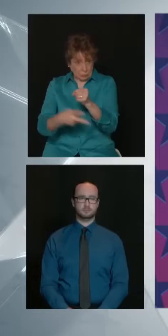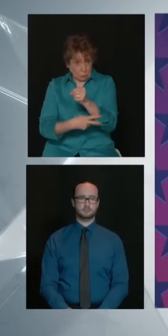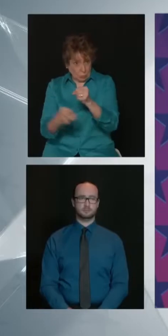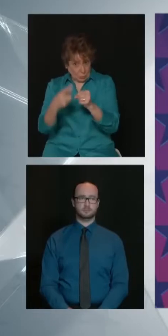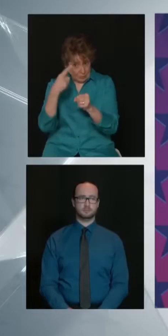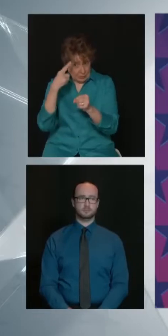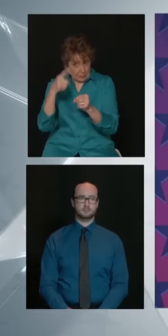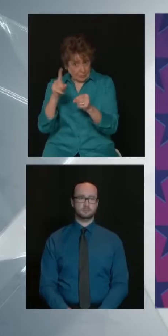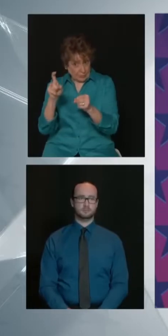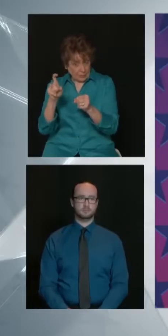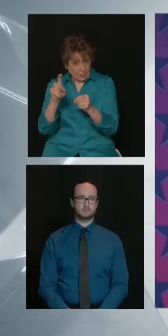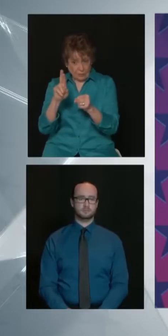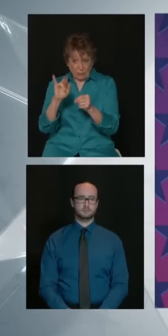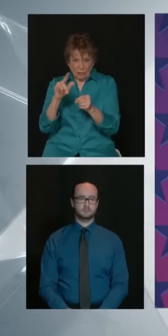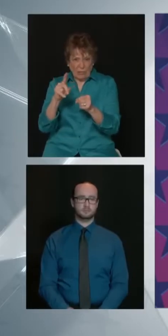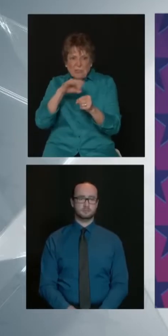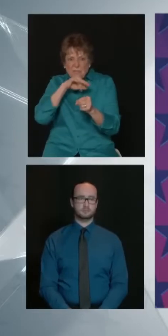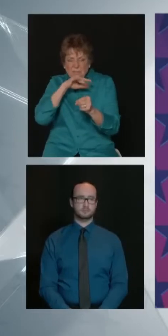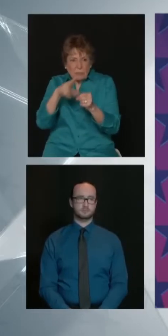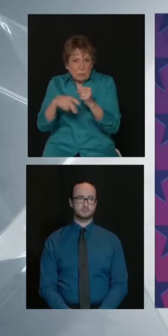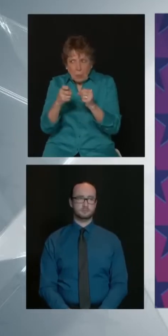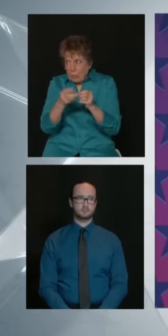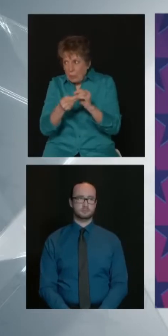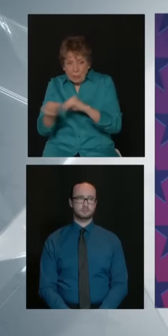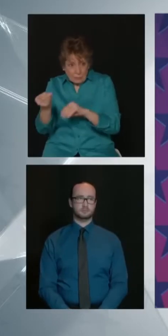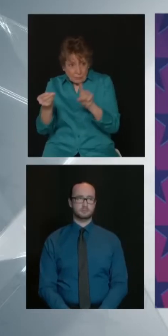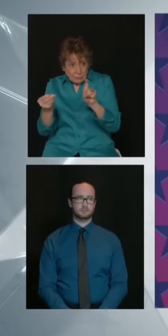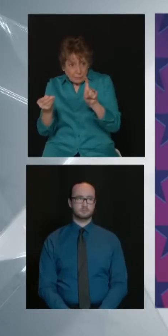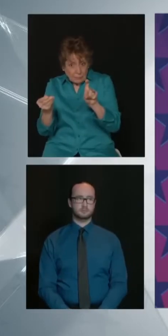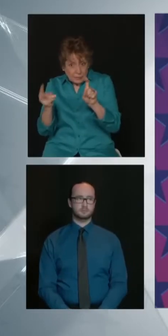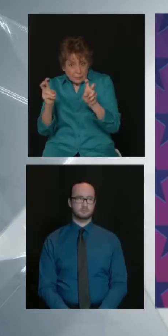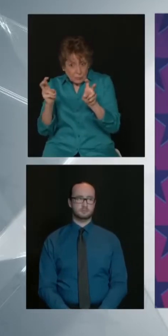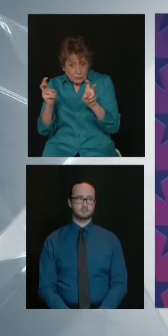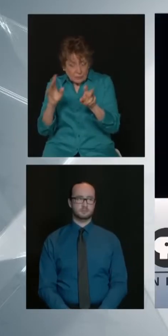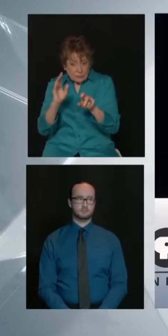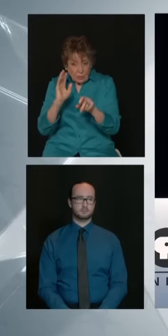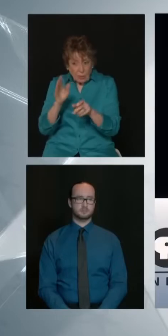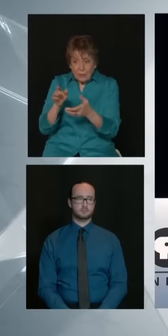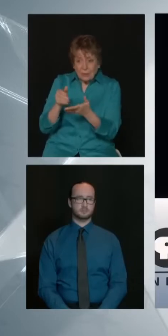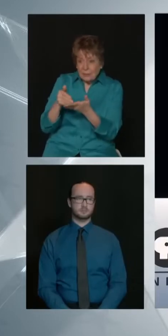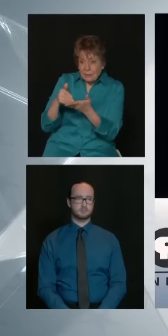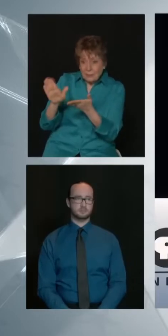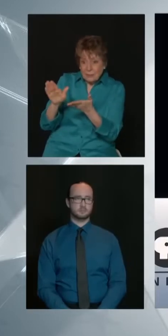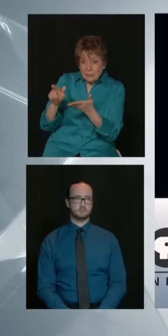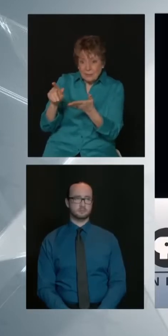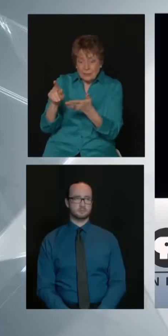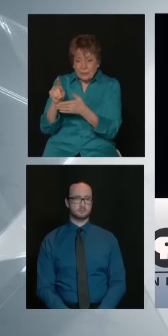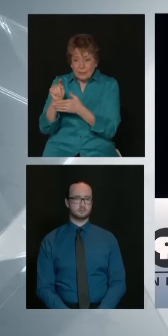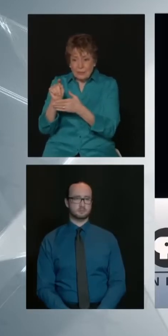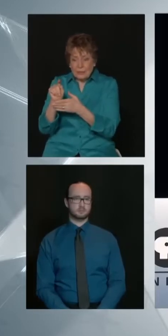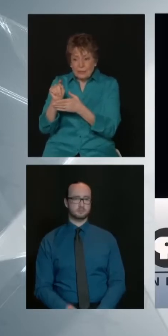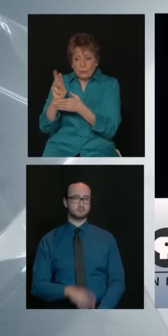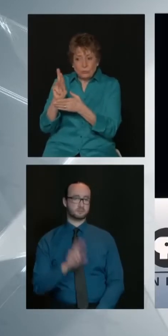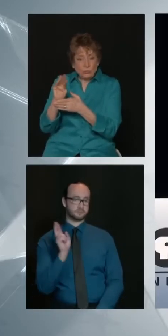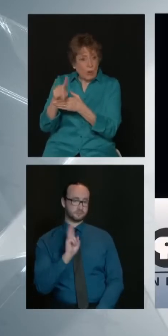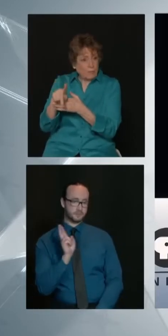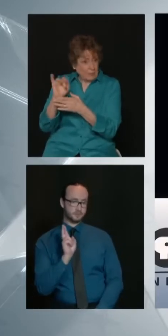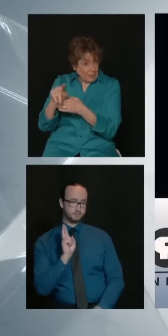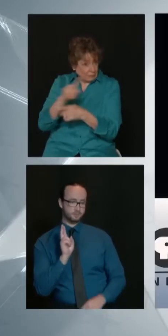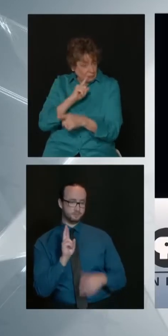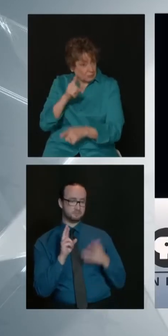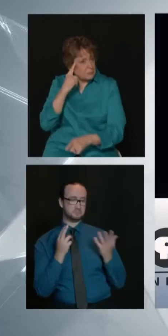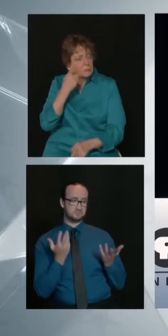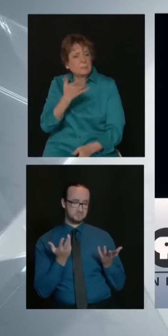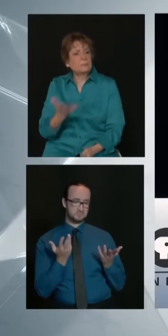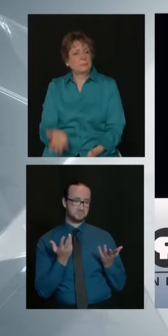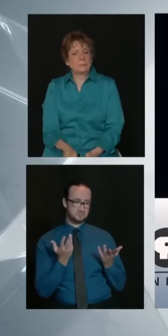any way, shape, or form enough to keep Donald Trump out of the White House? I suspect that if the FBI didn't work with big tech and big media to censor the Hunter